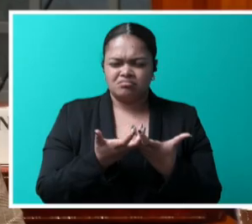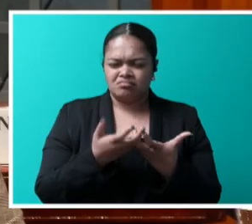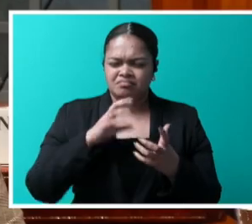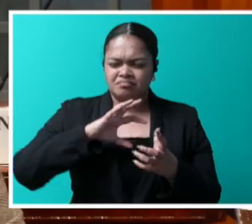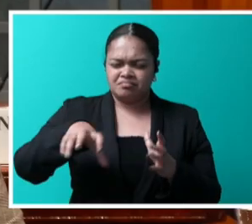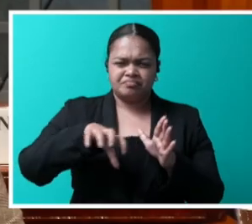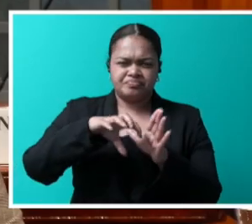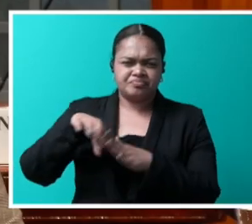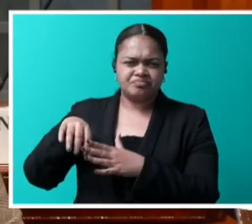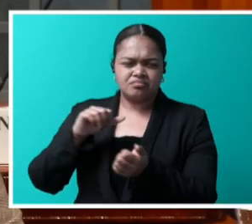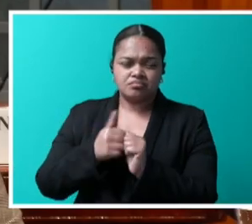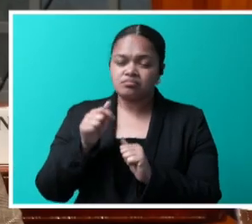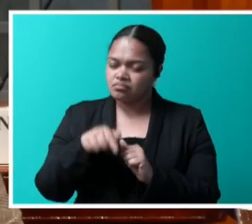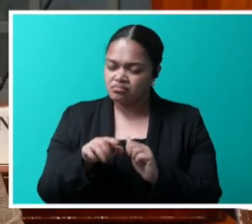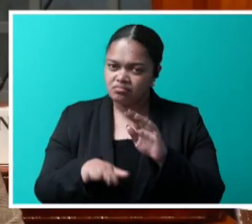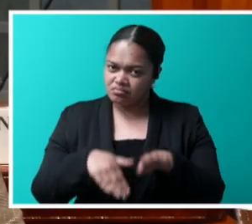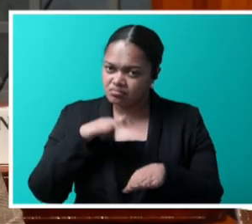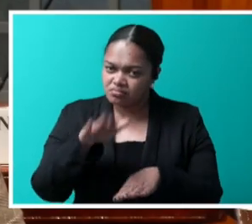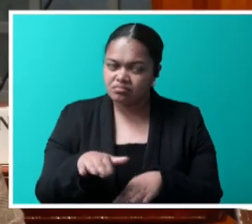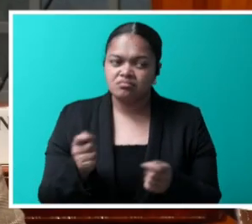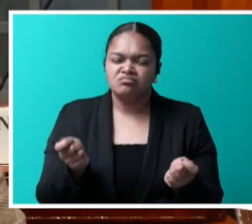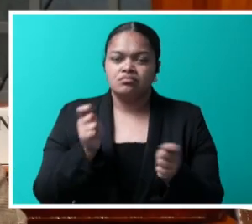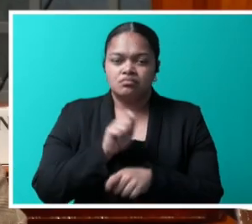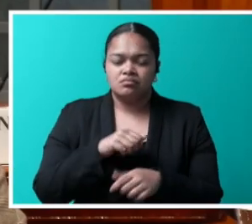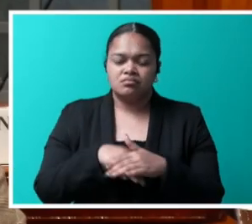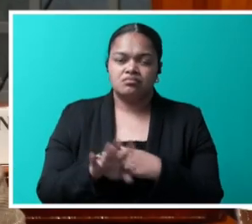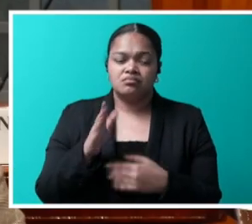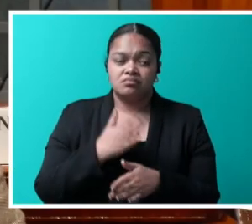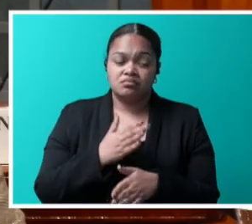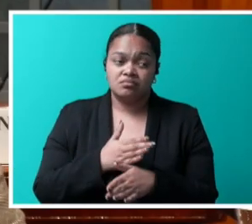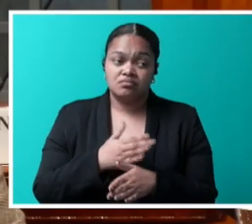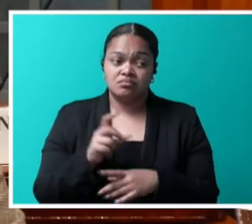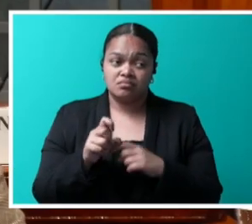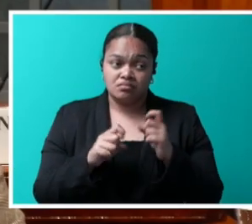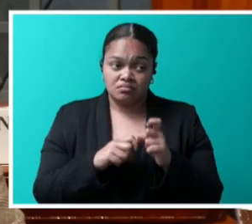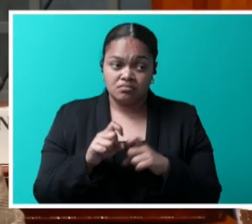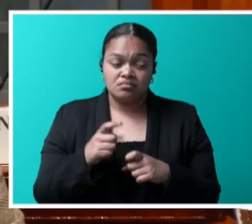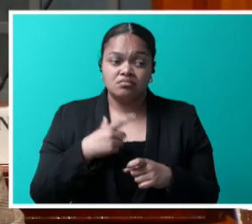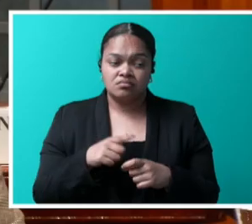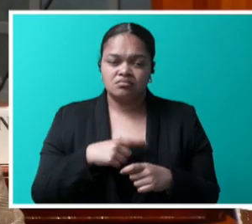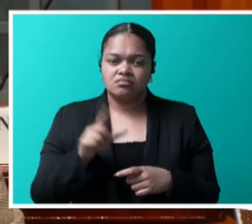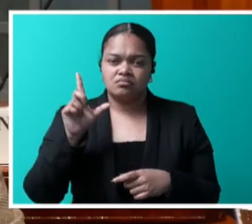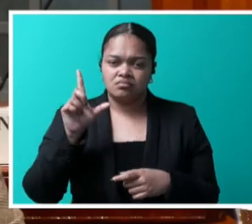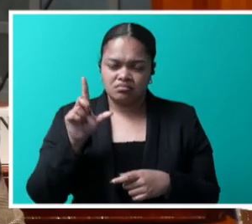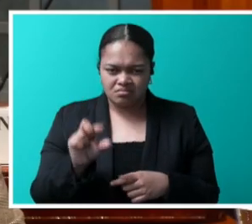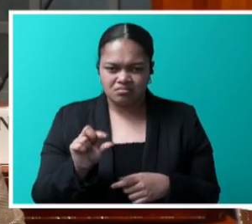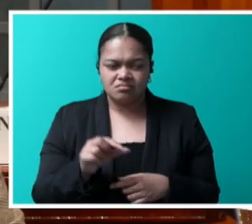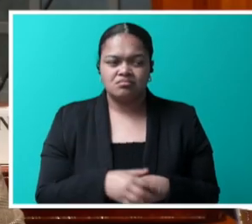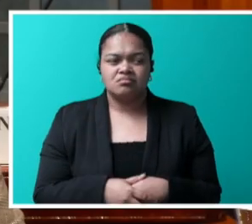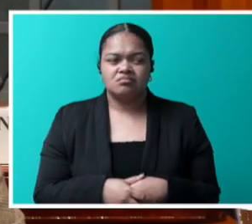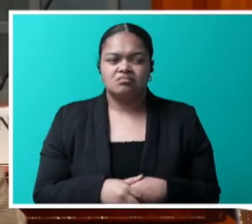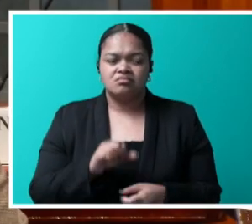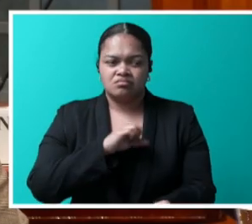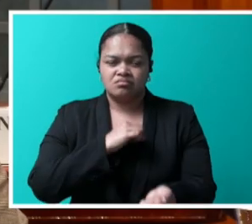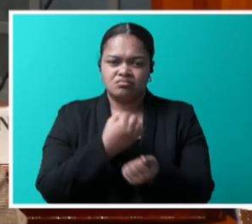is a step change in operational capacity because it reduces the backlog and it